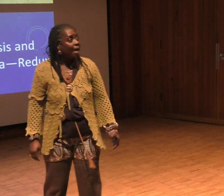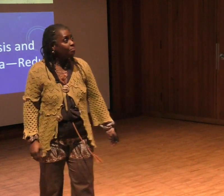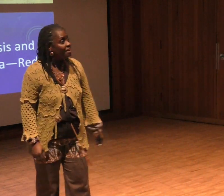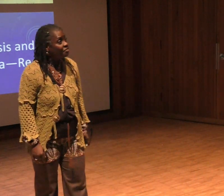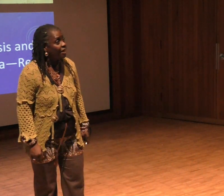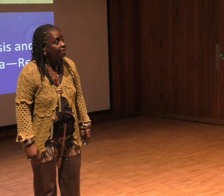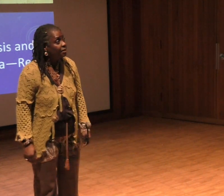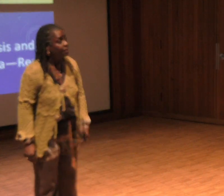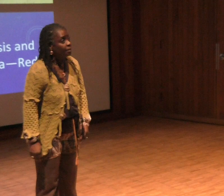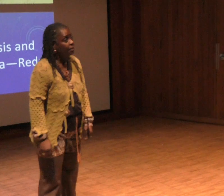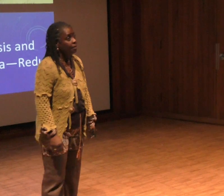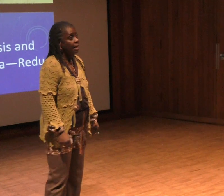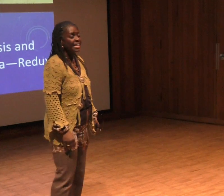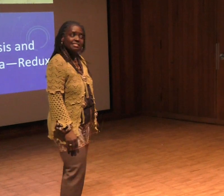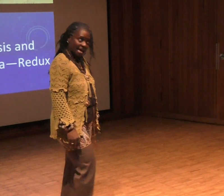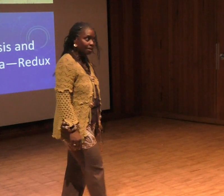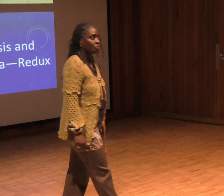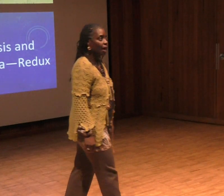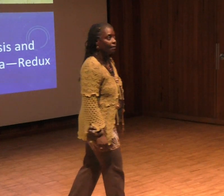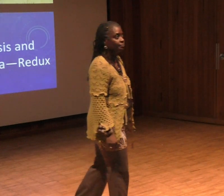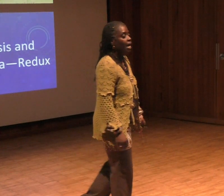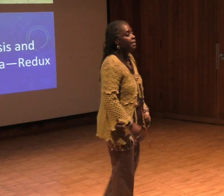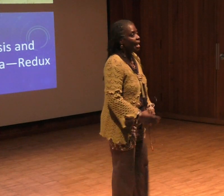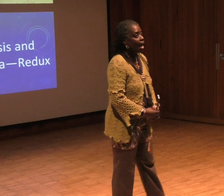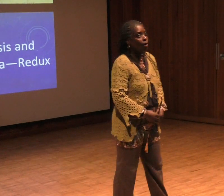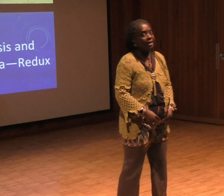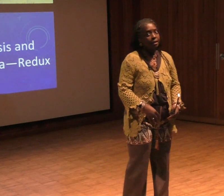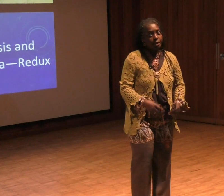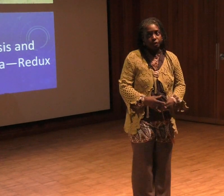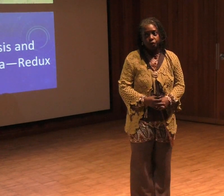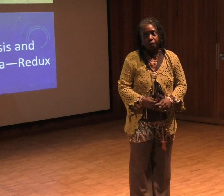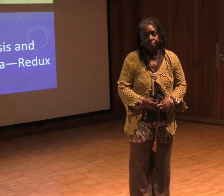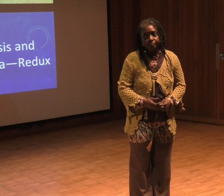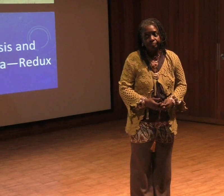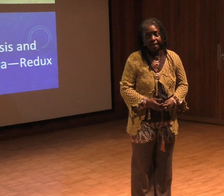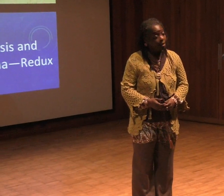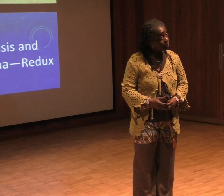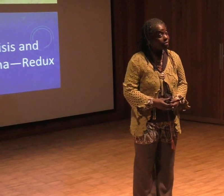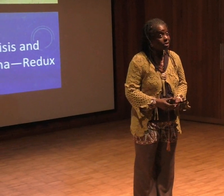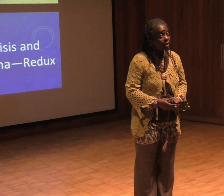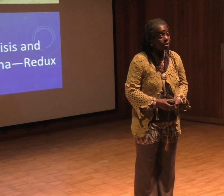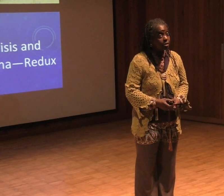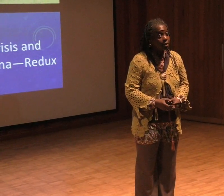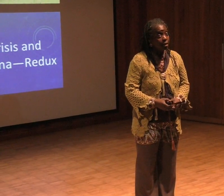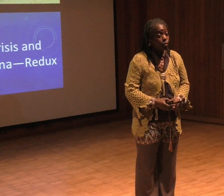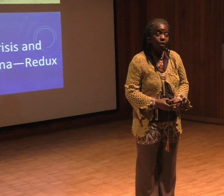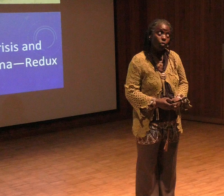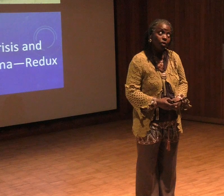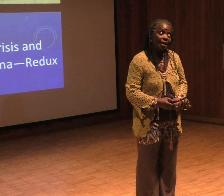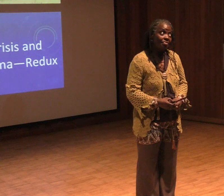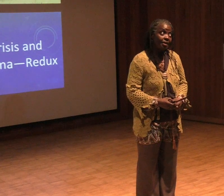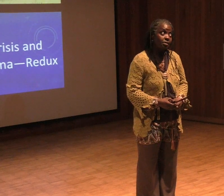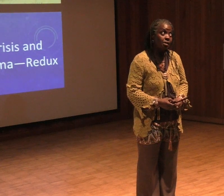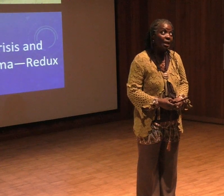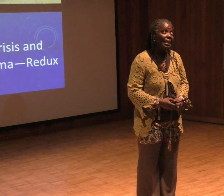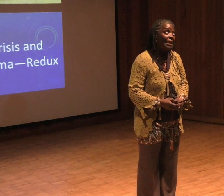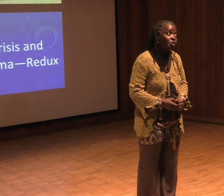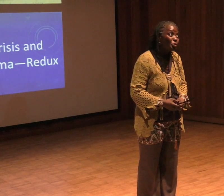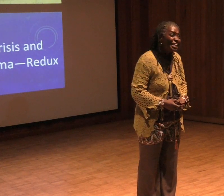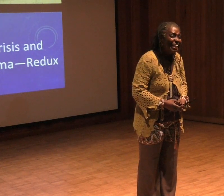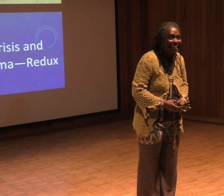Exactly right, my friend. Exactly right. Now, in literature, in literary studies, we don't look at